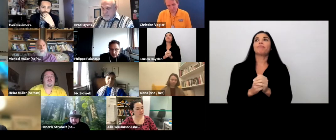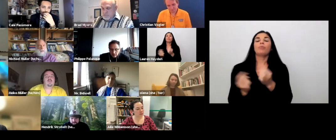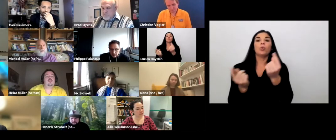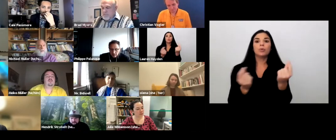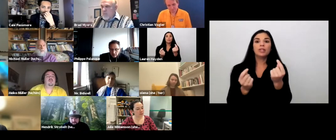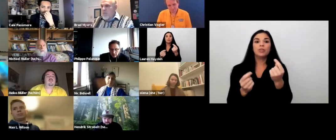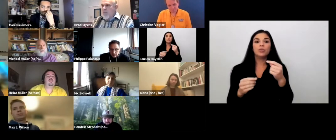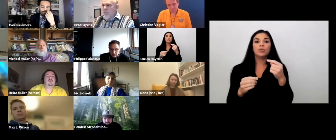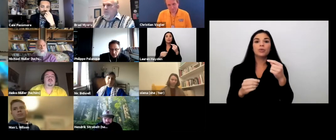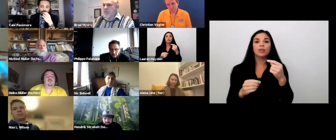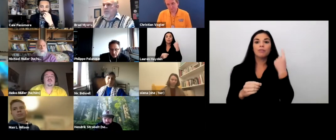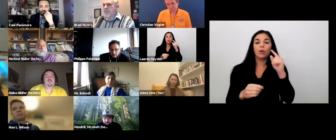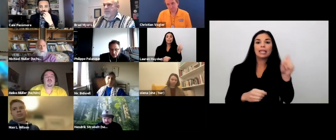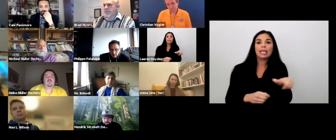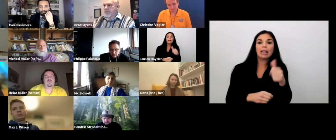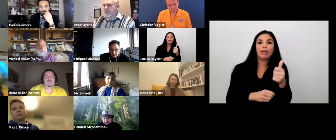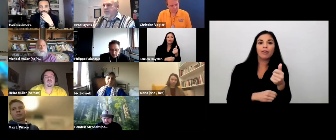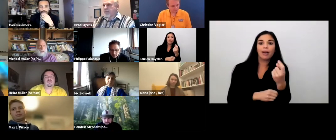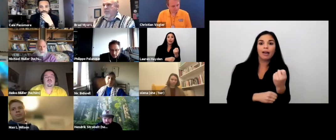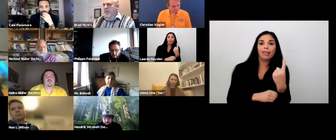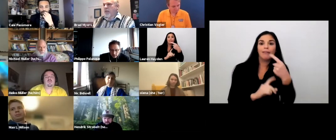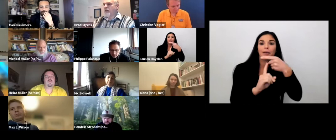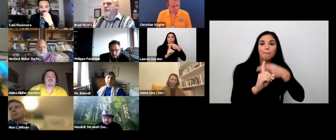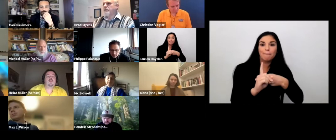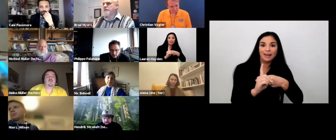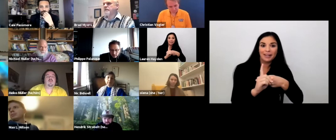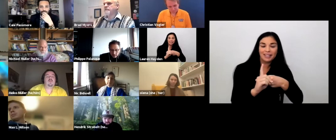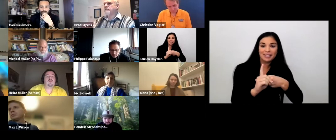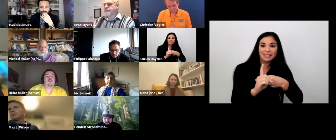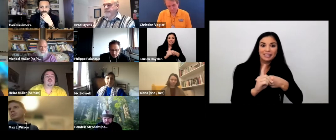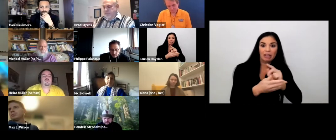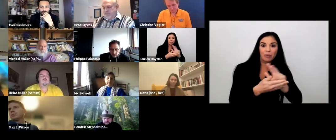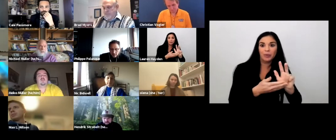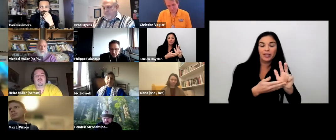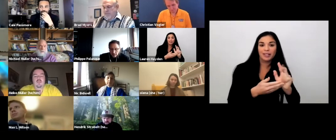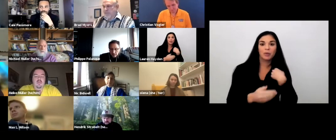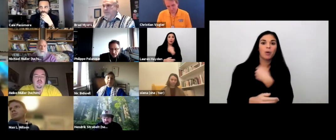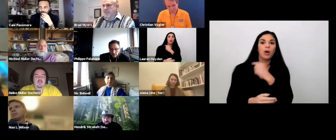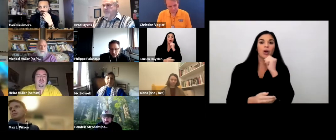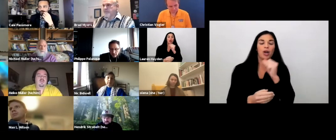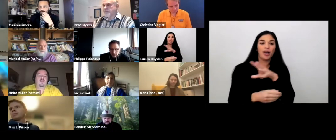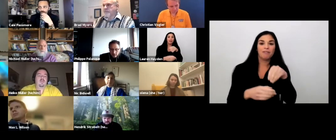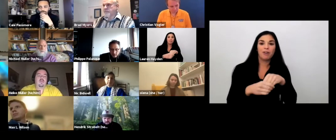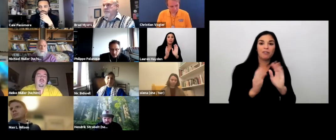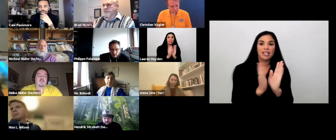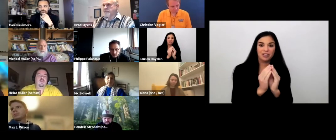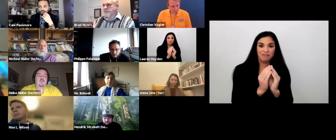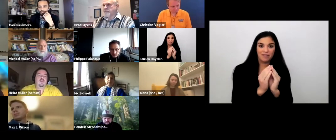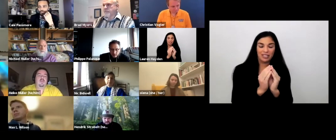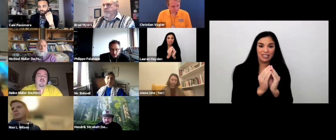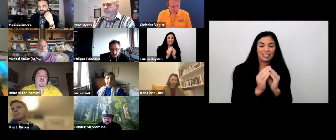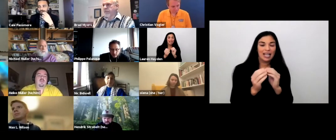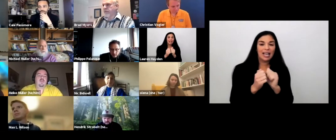months and 3+ weeks when we're not at the conference of interest in order to